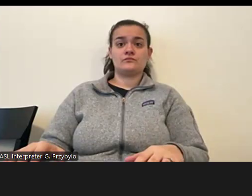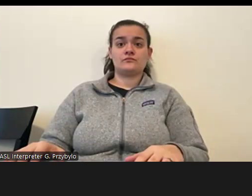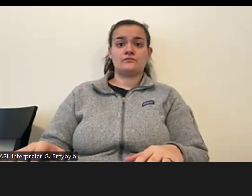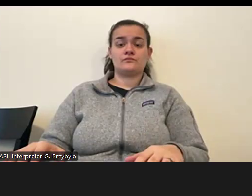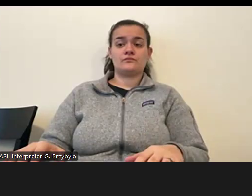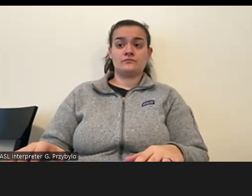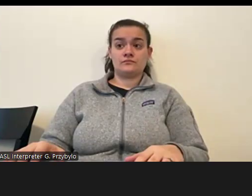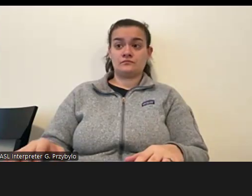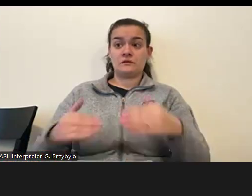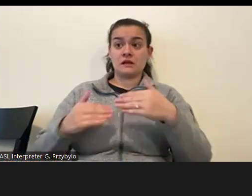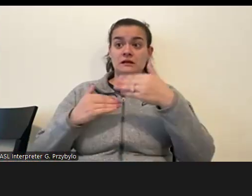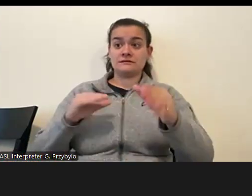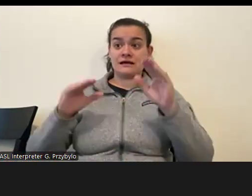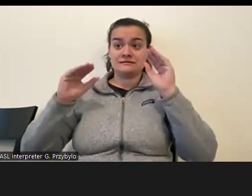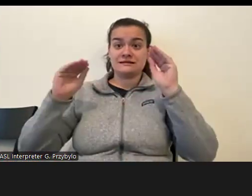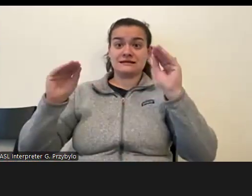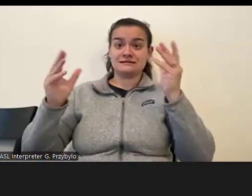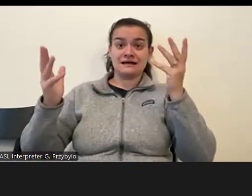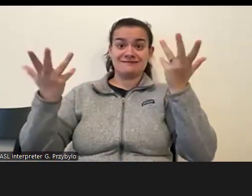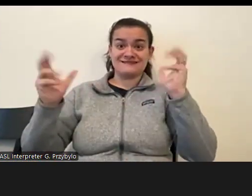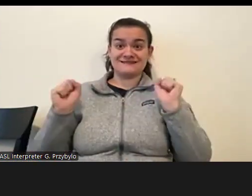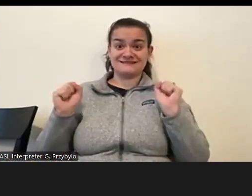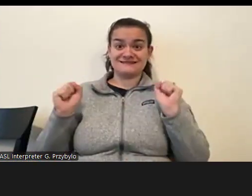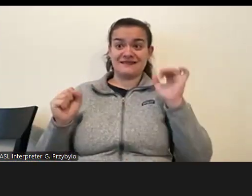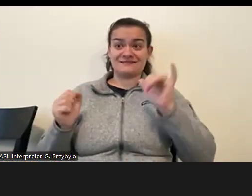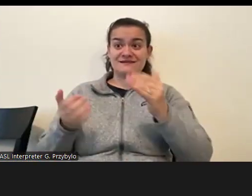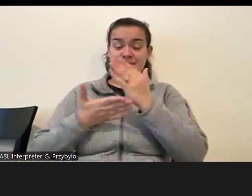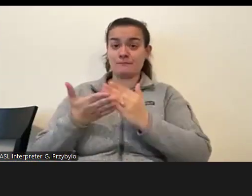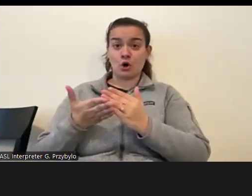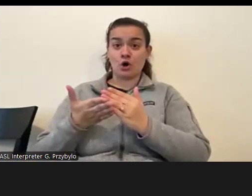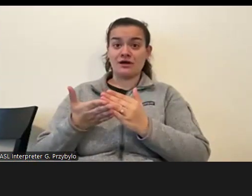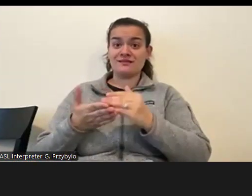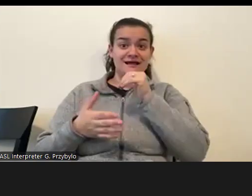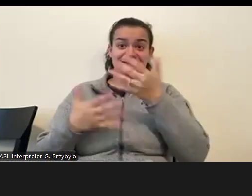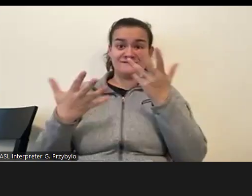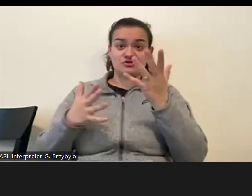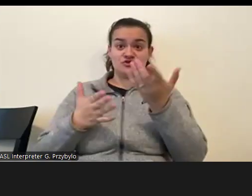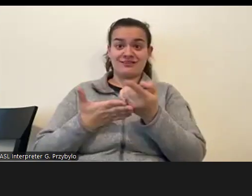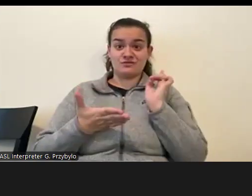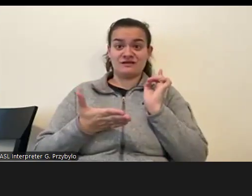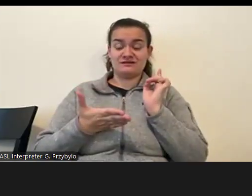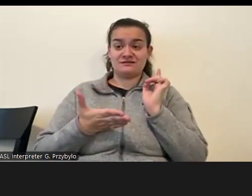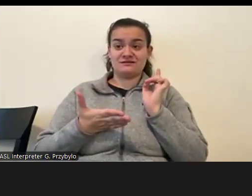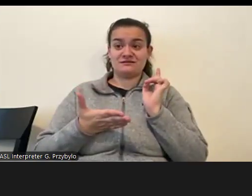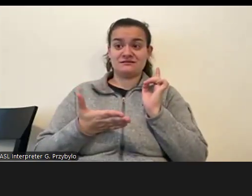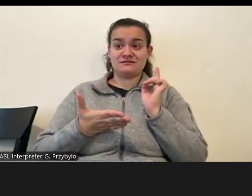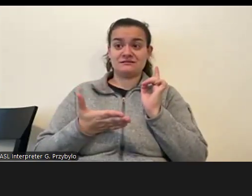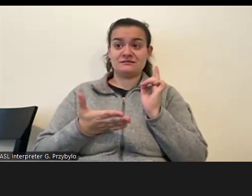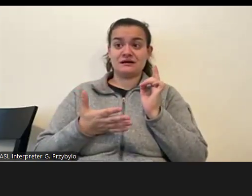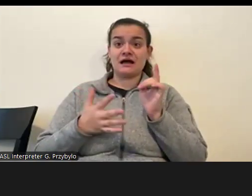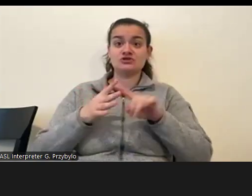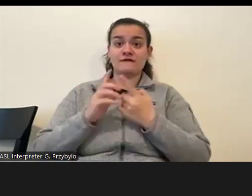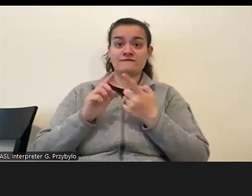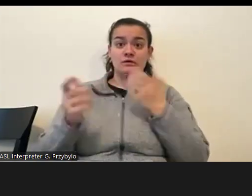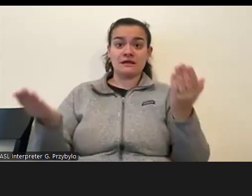That's the lesson. Right. Well, that's the part that I did not finish last week. I pick up from here